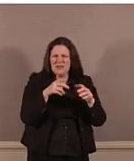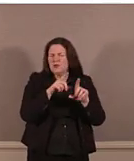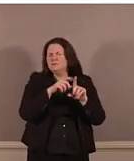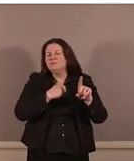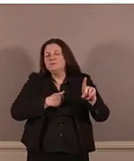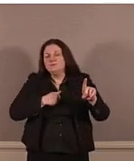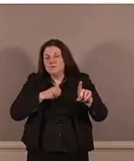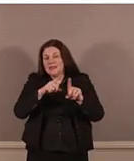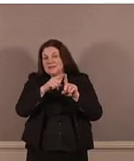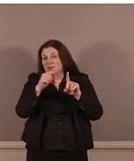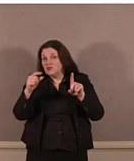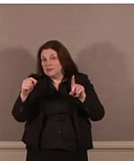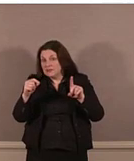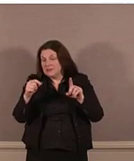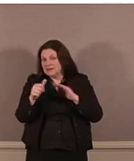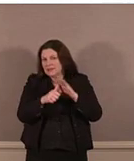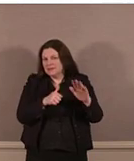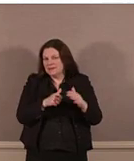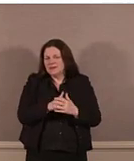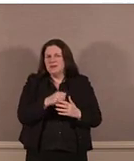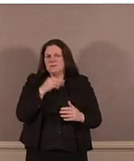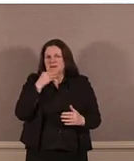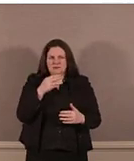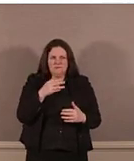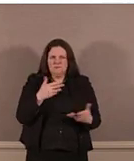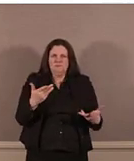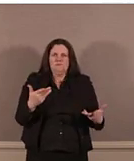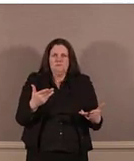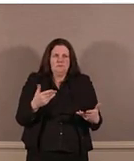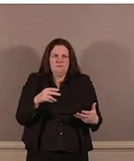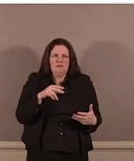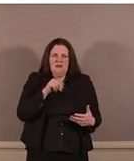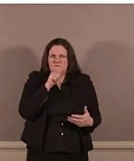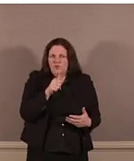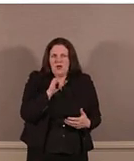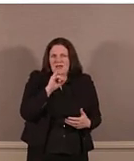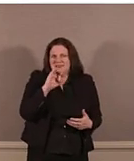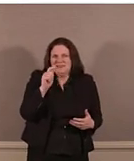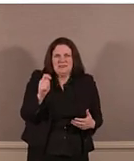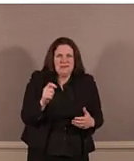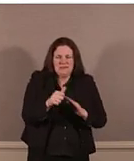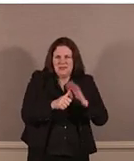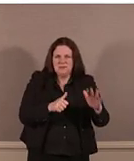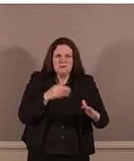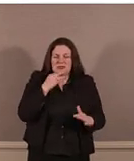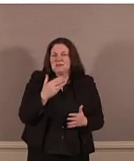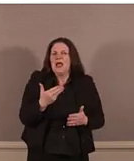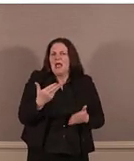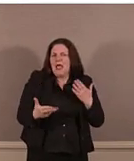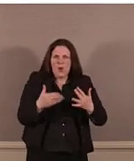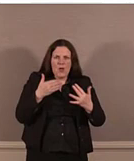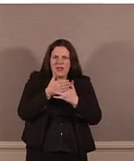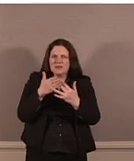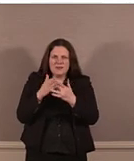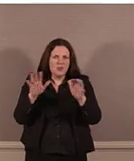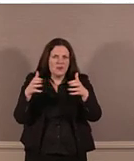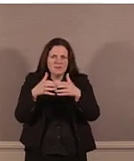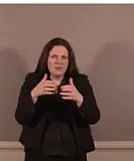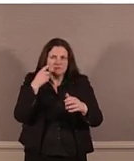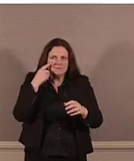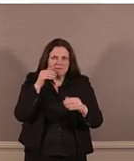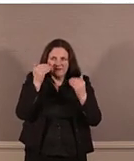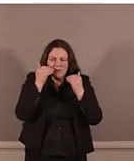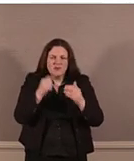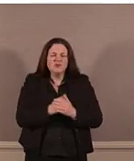resources, you're automatically excluded. So that's the point I was making earlier about, the role of,